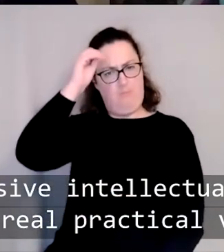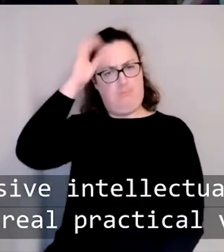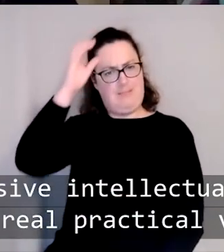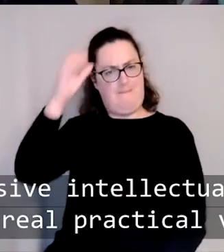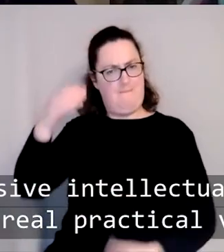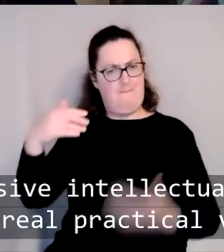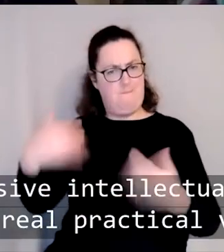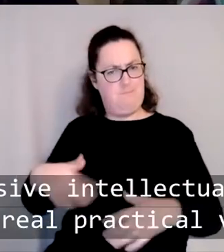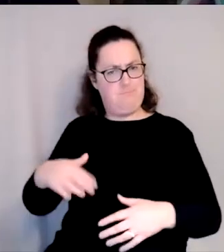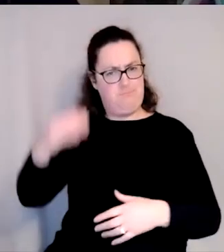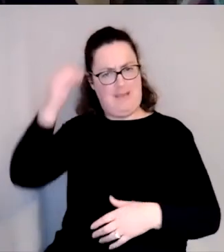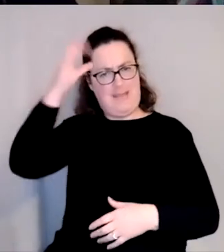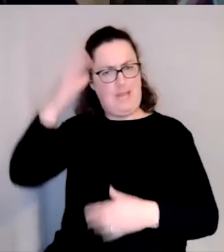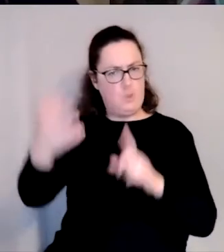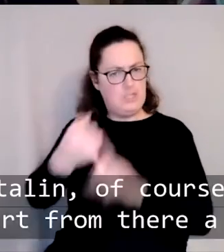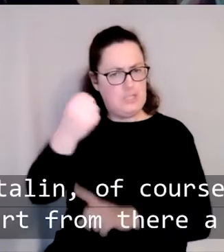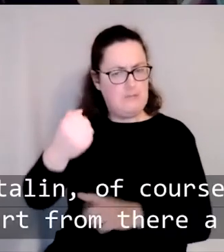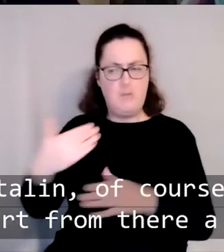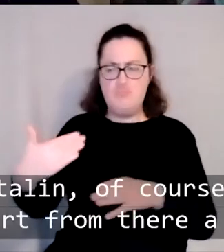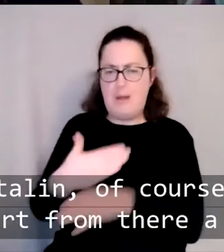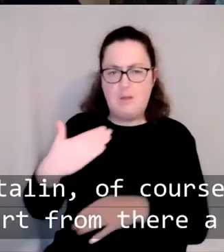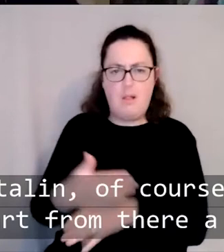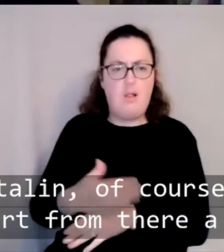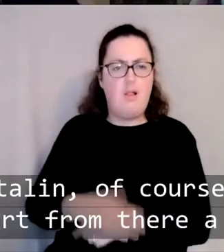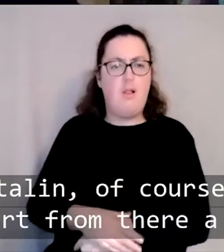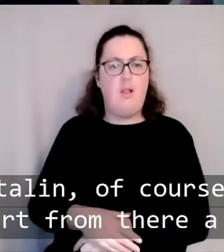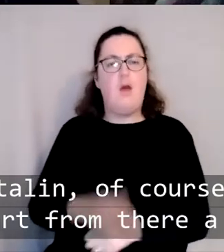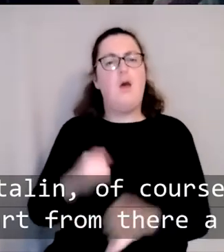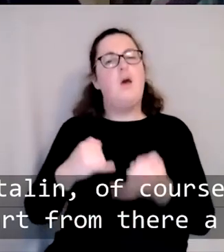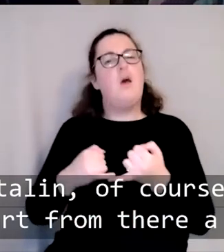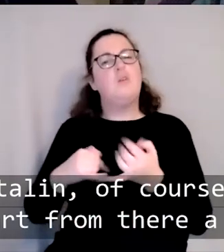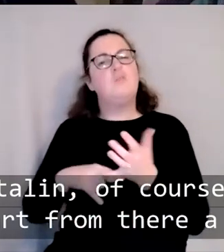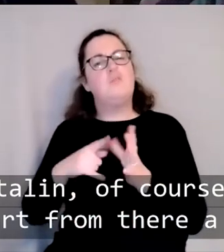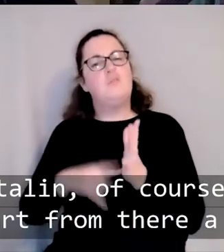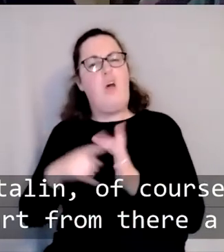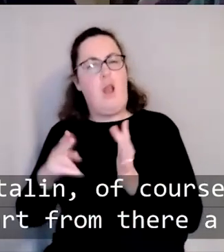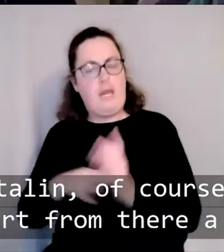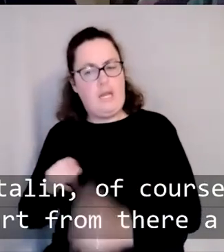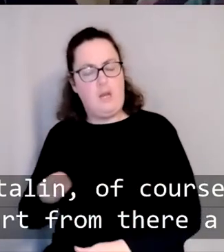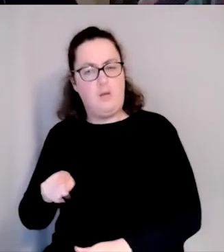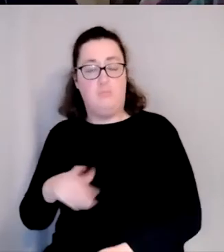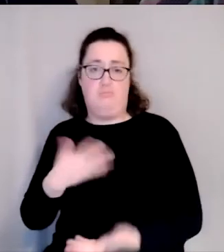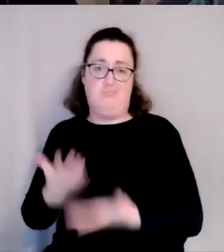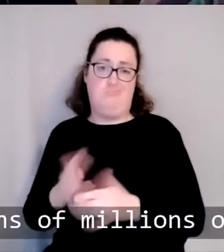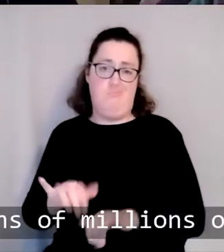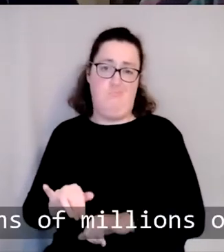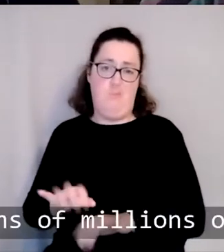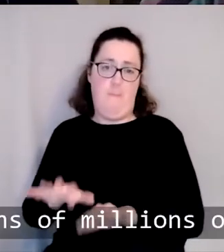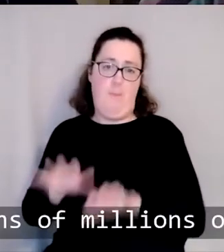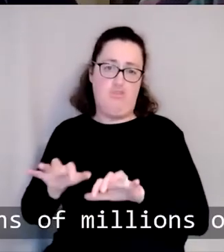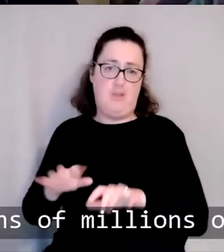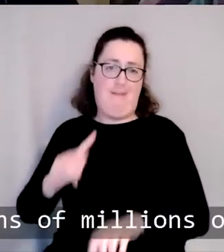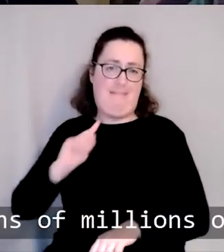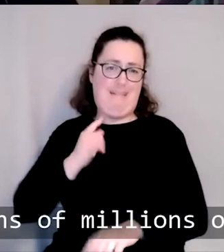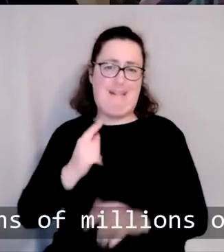real practical value. Stalin, of course, I mean, quite apart from being a monster, killed